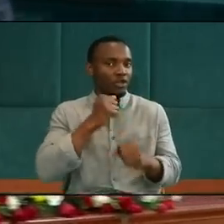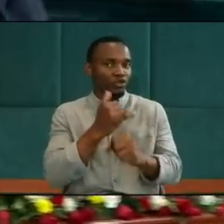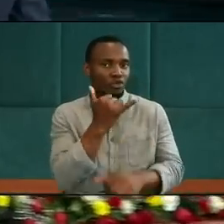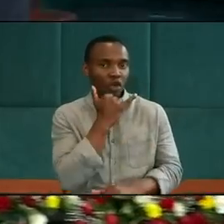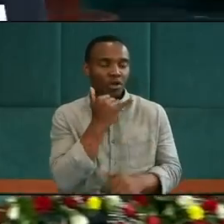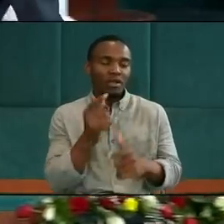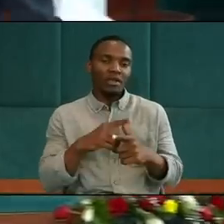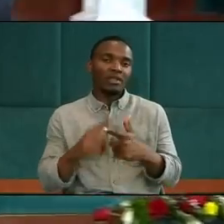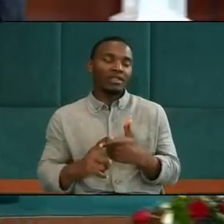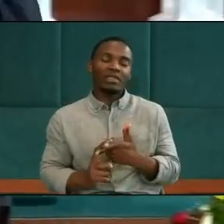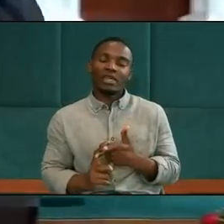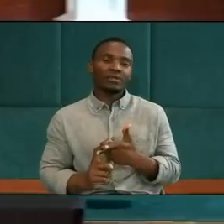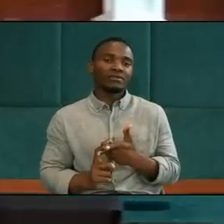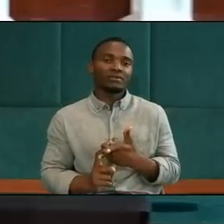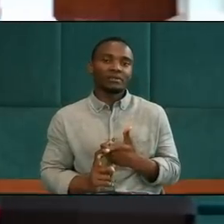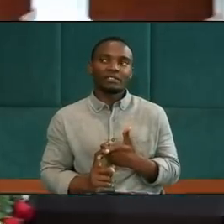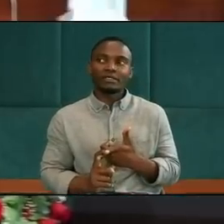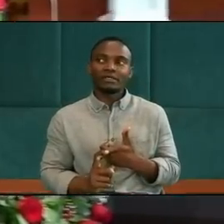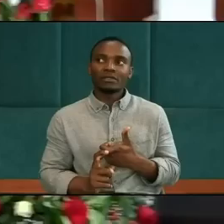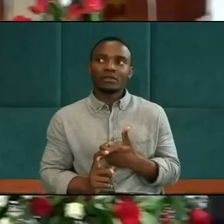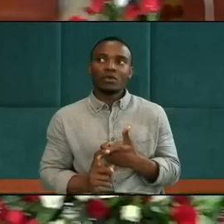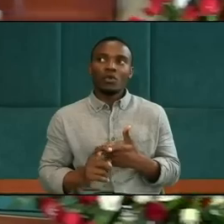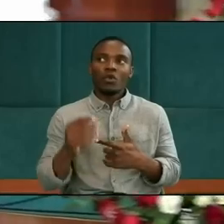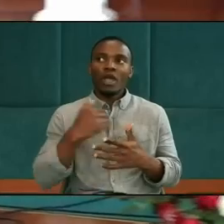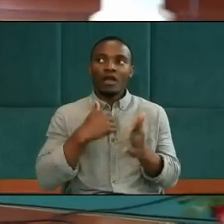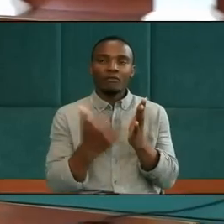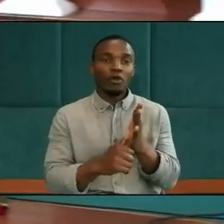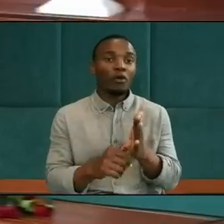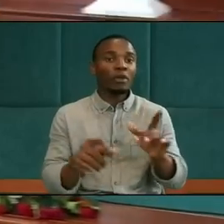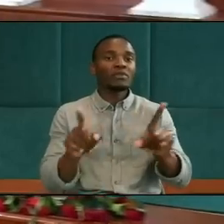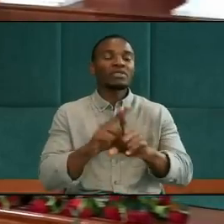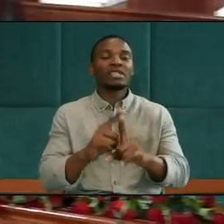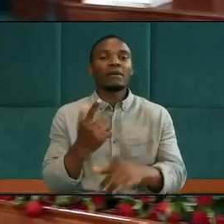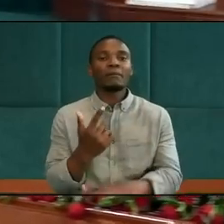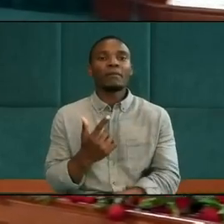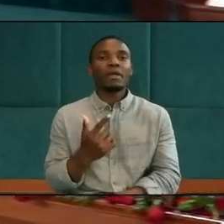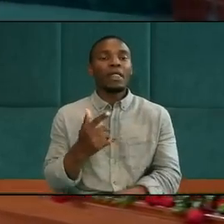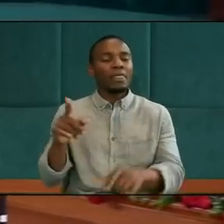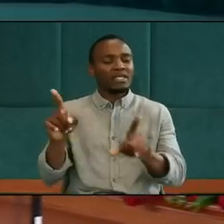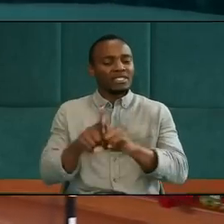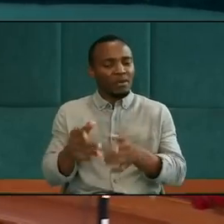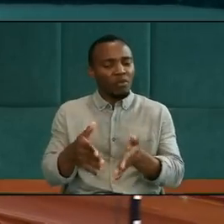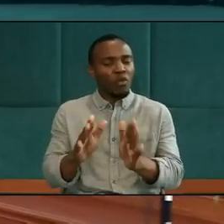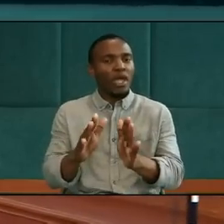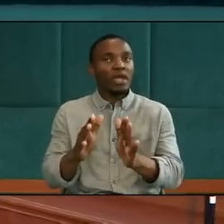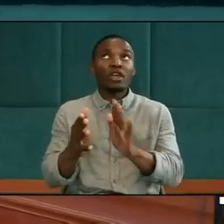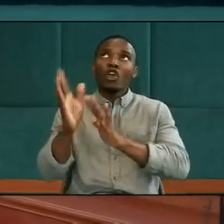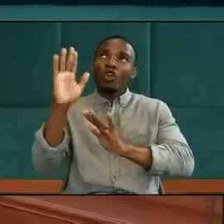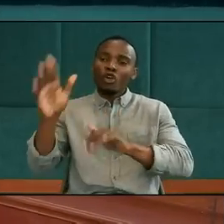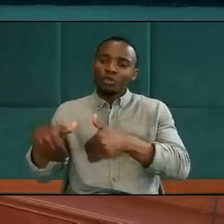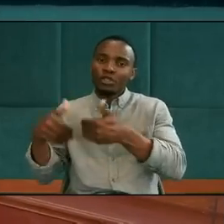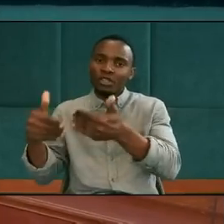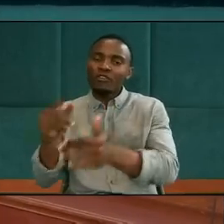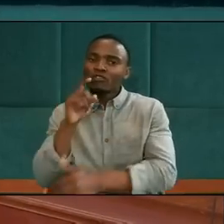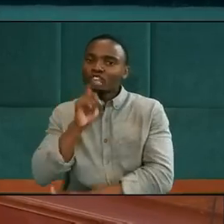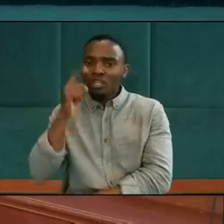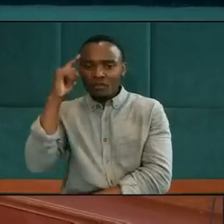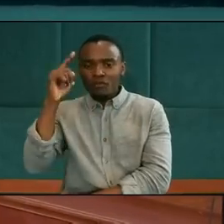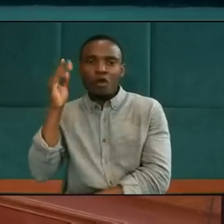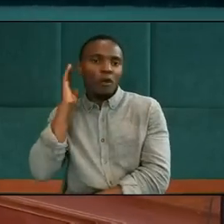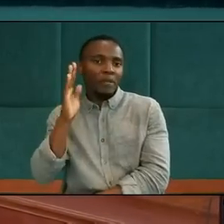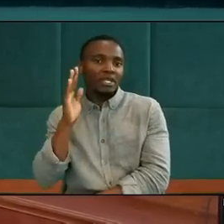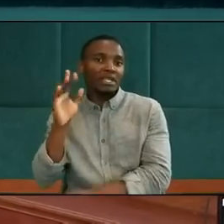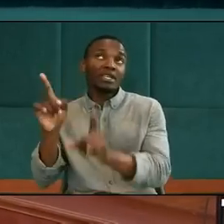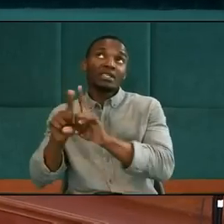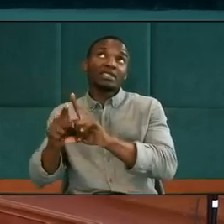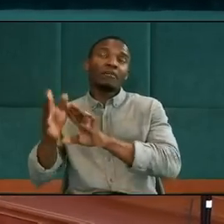mercy. And I'm saying to the church this morning, the same way God provided a rooster for Peter, he has one